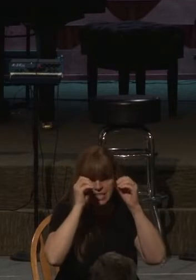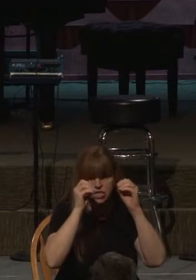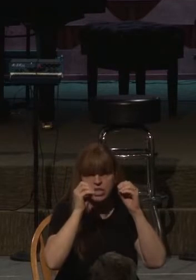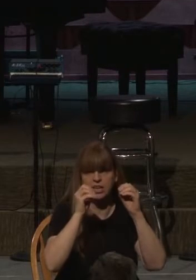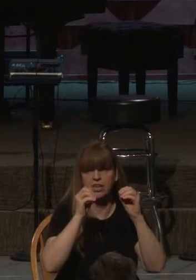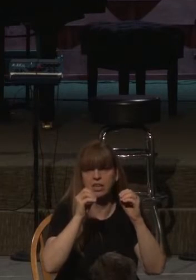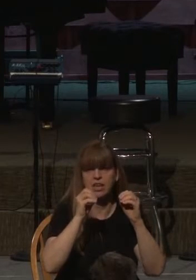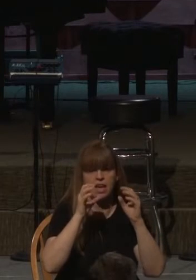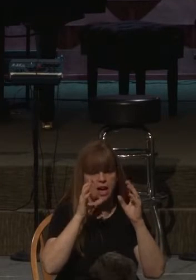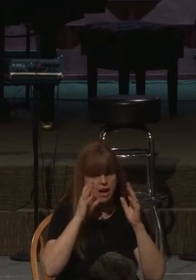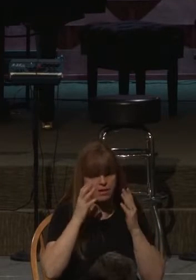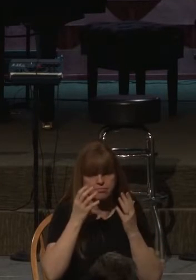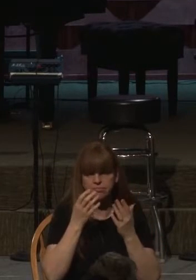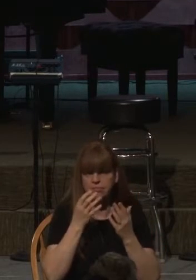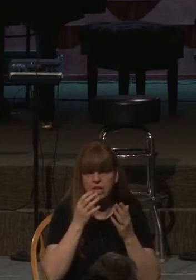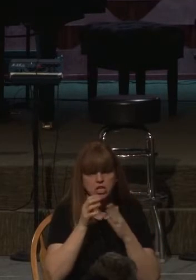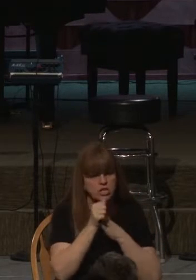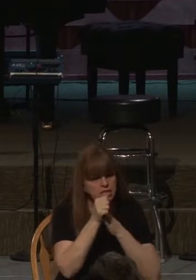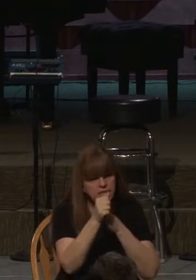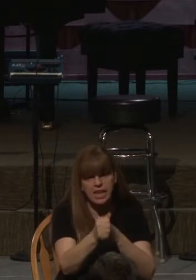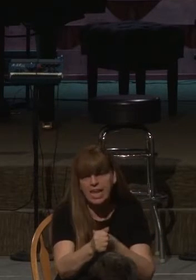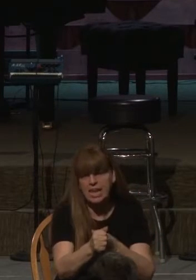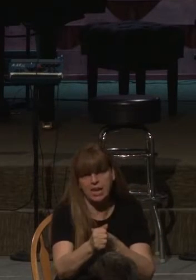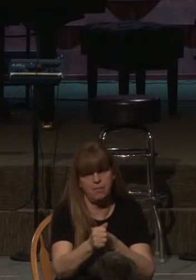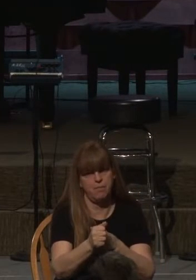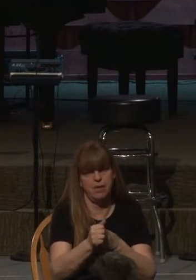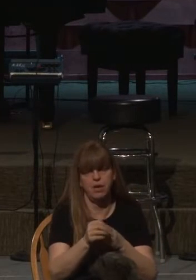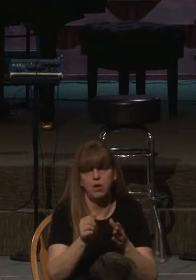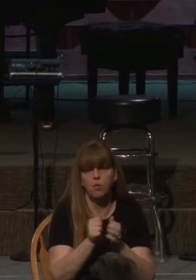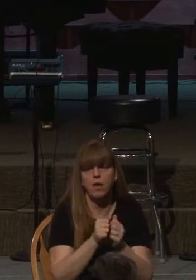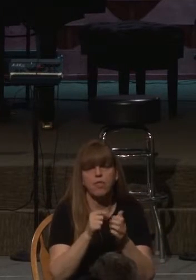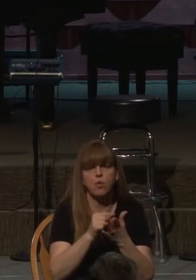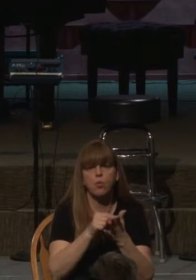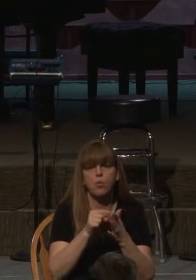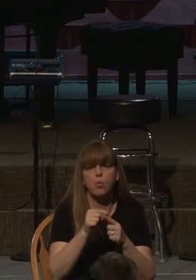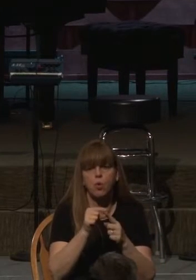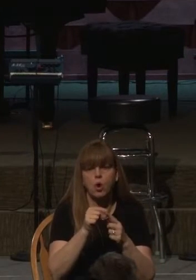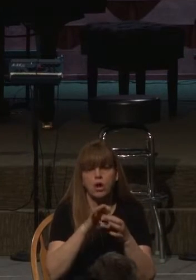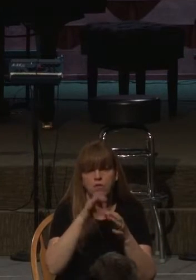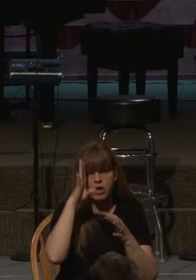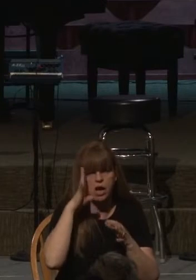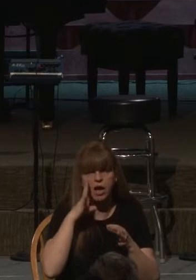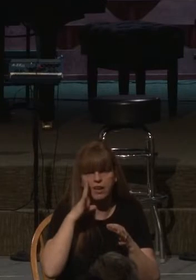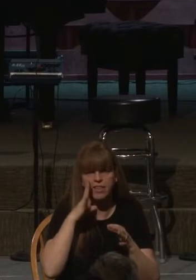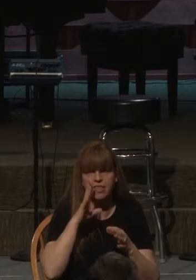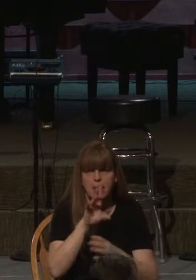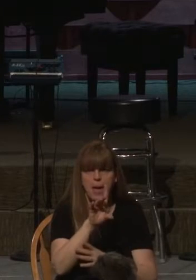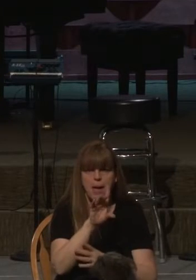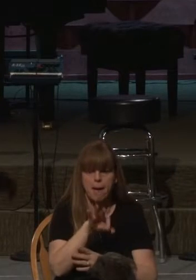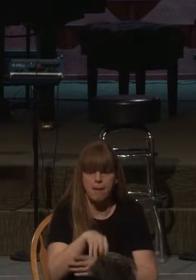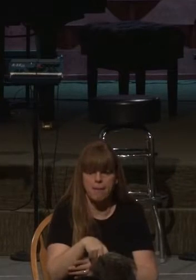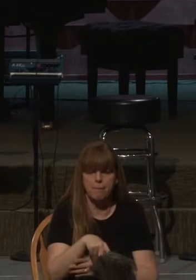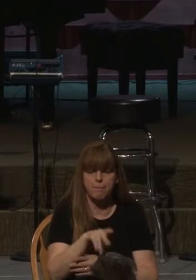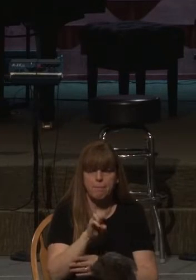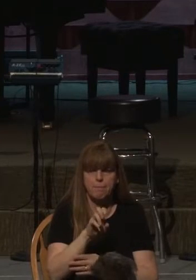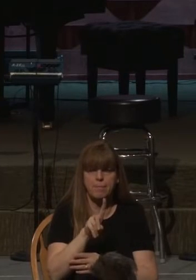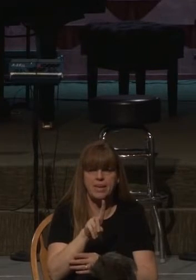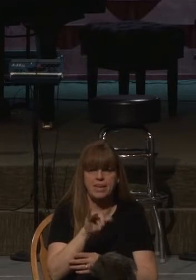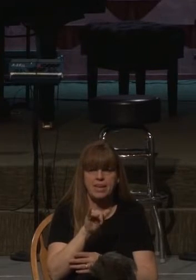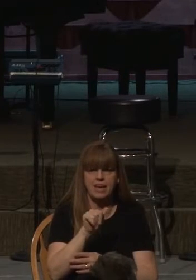protecting, guiding them with the word of God. Dr. Hughes calls these the pediatricians of the church. You got to have